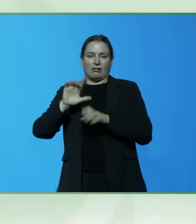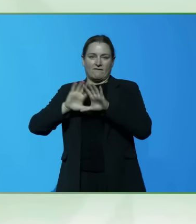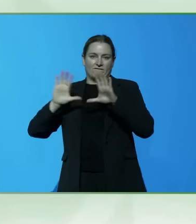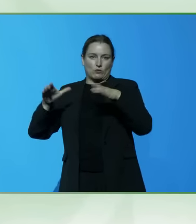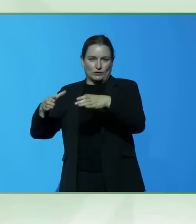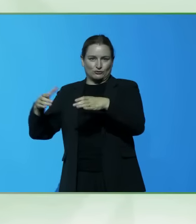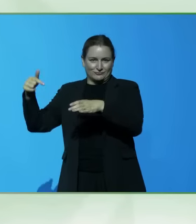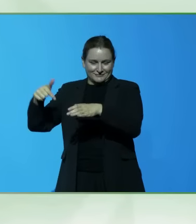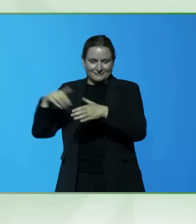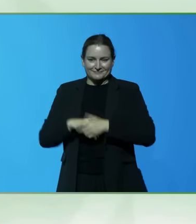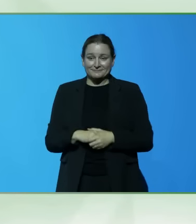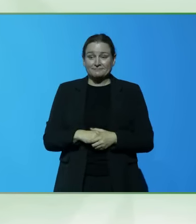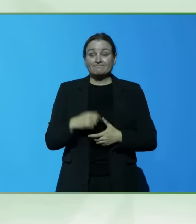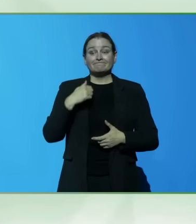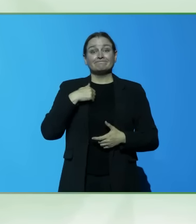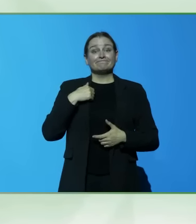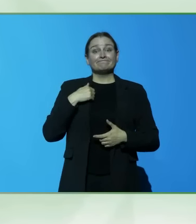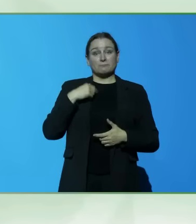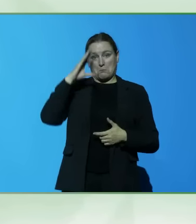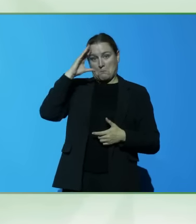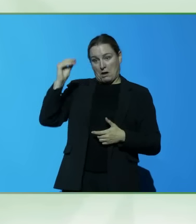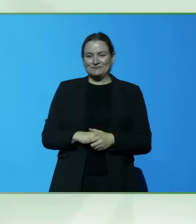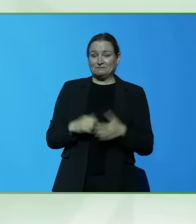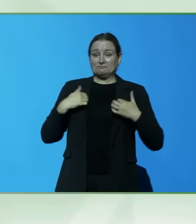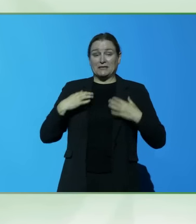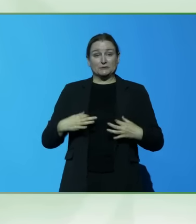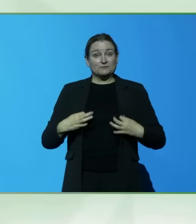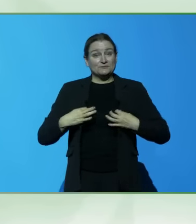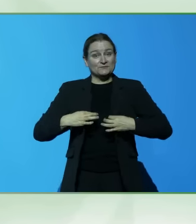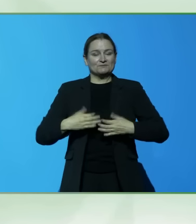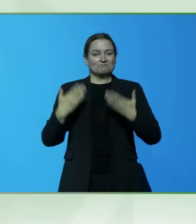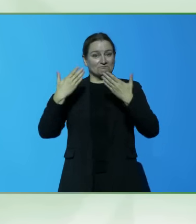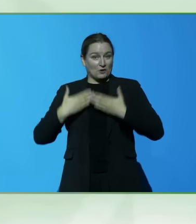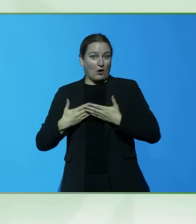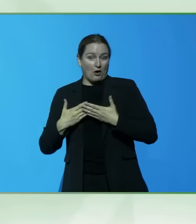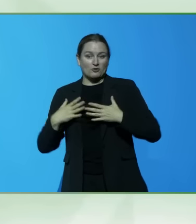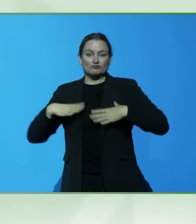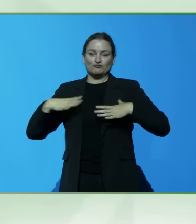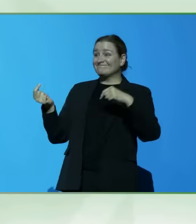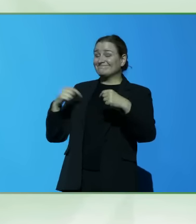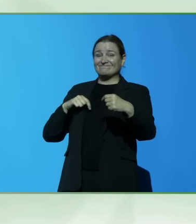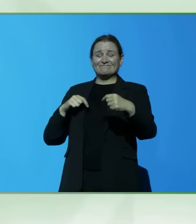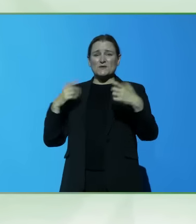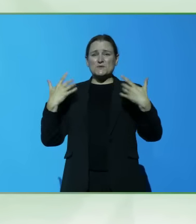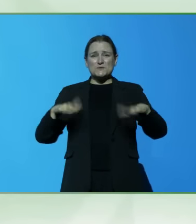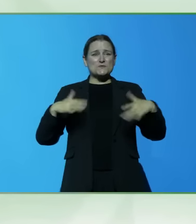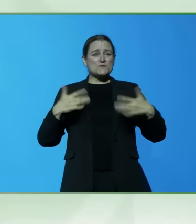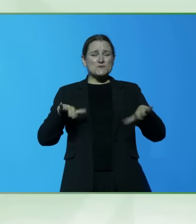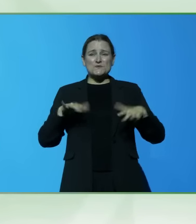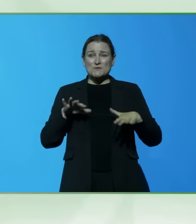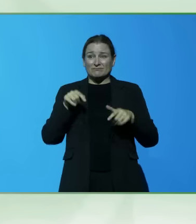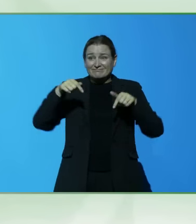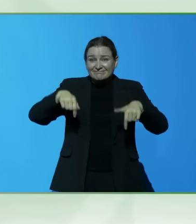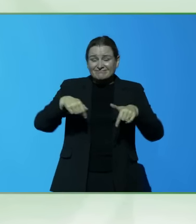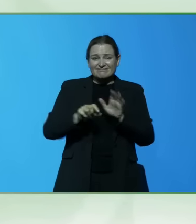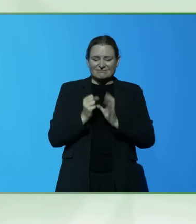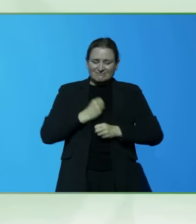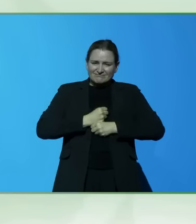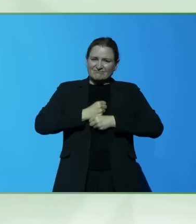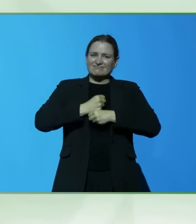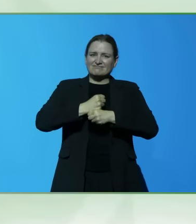Project. He has wearing glasses, thankful that the partnerships, more